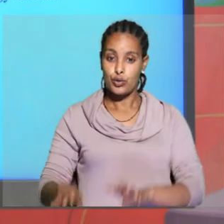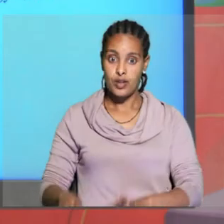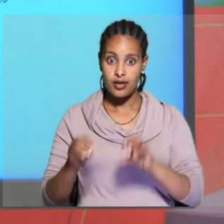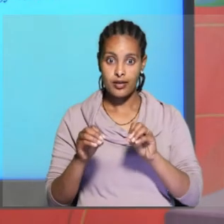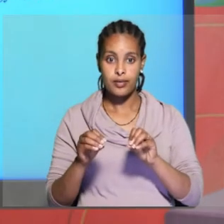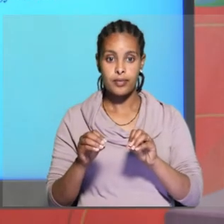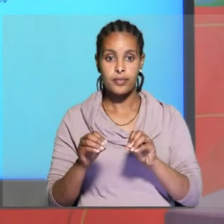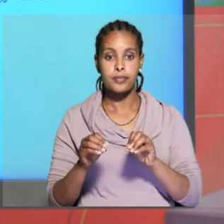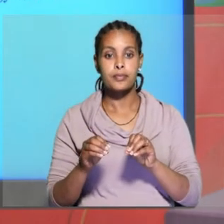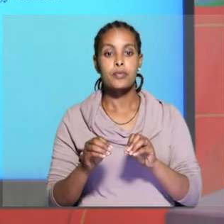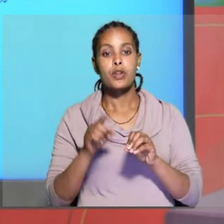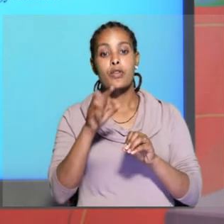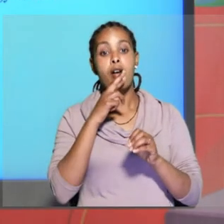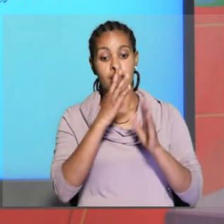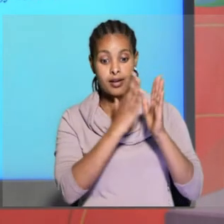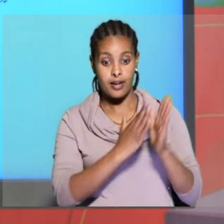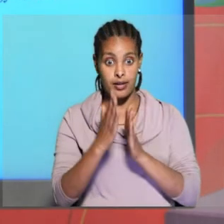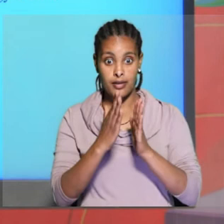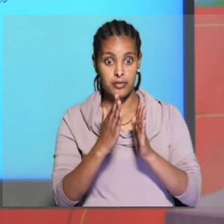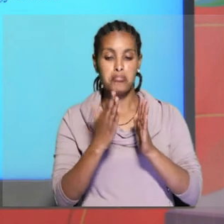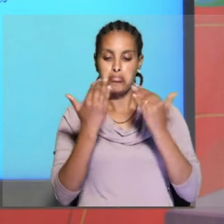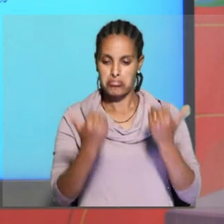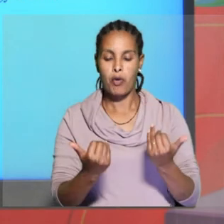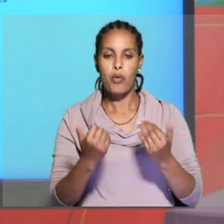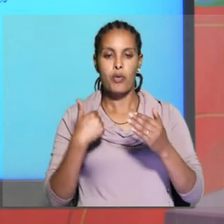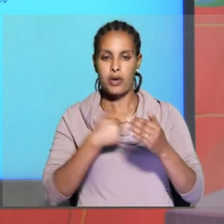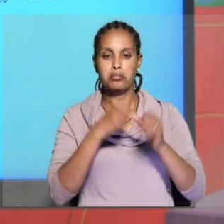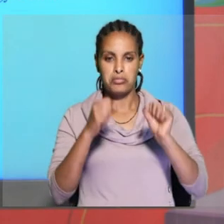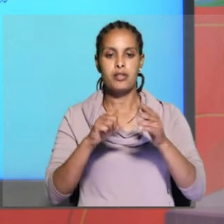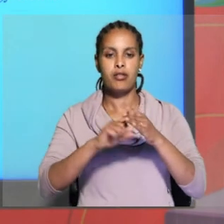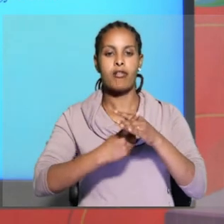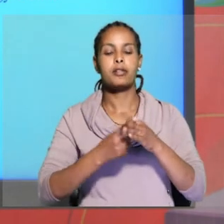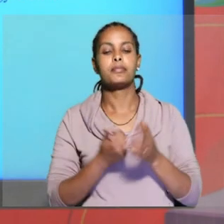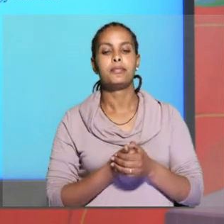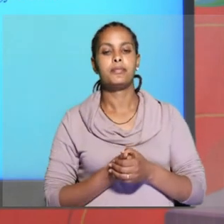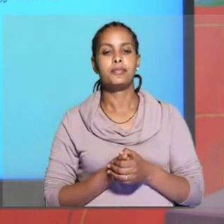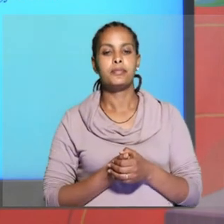Students, if you are ready, then we will get started.